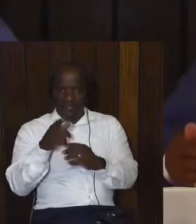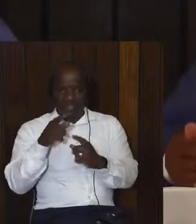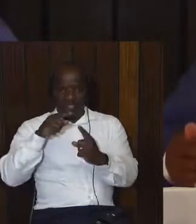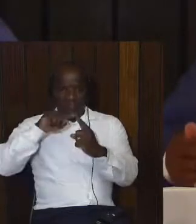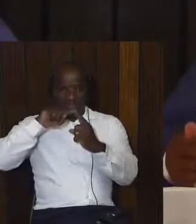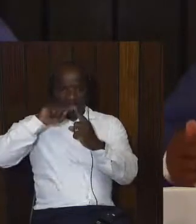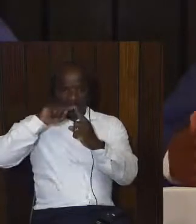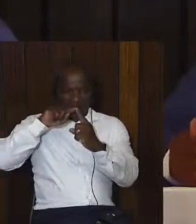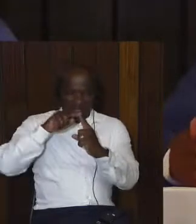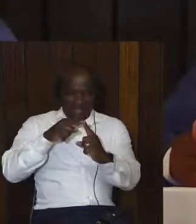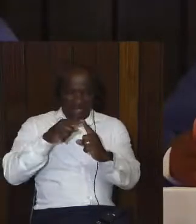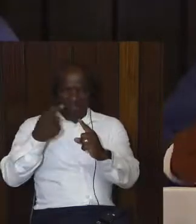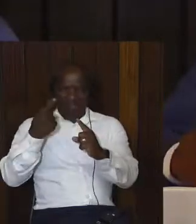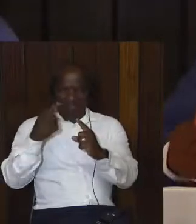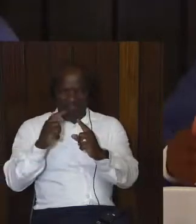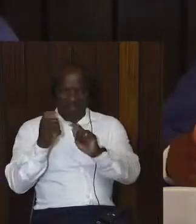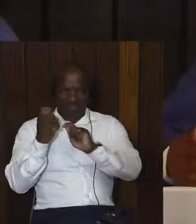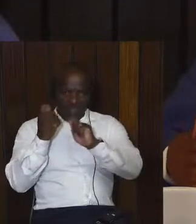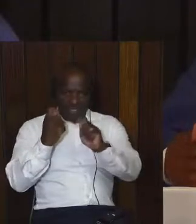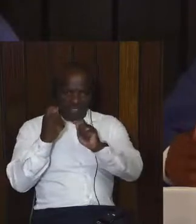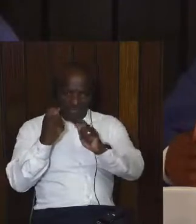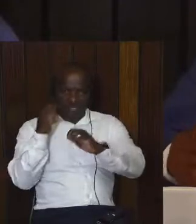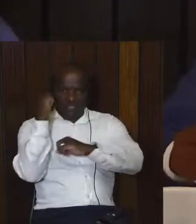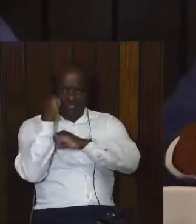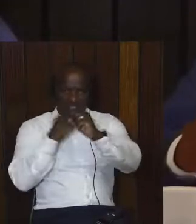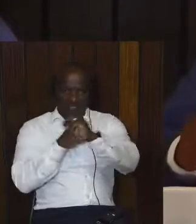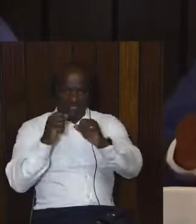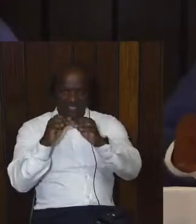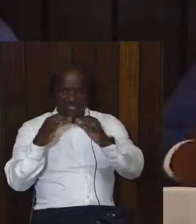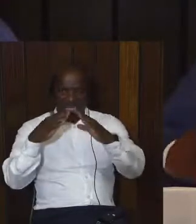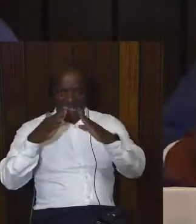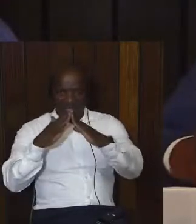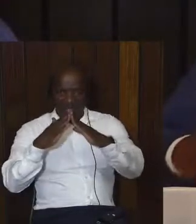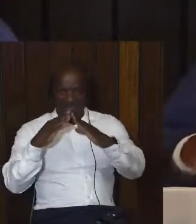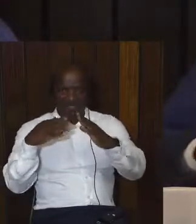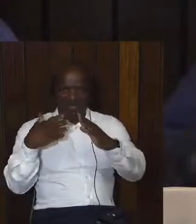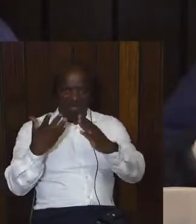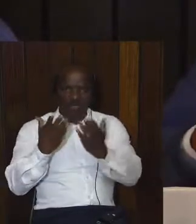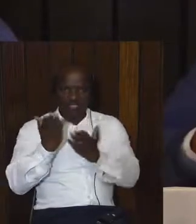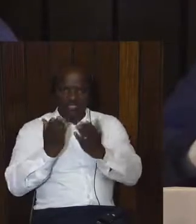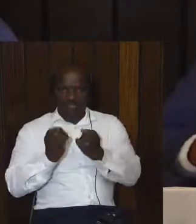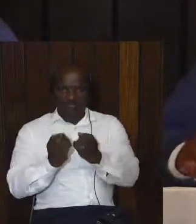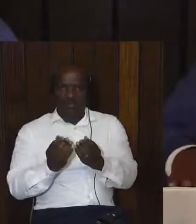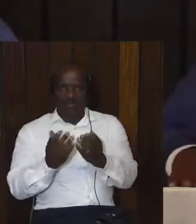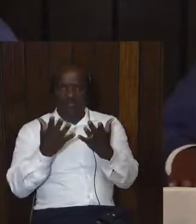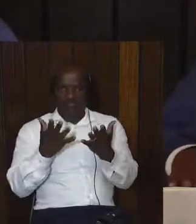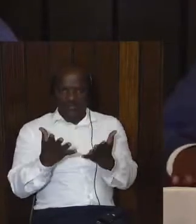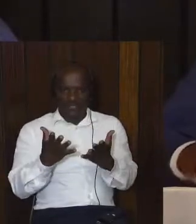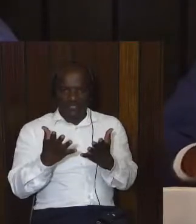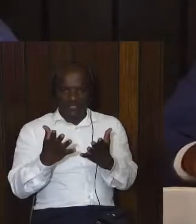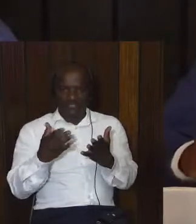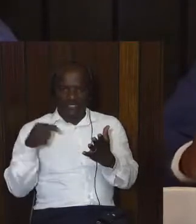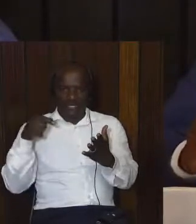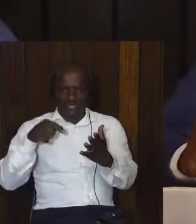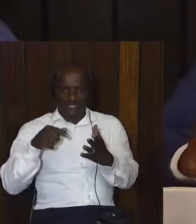the Transport Infrastructure House, or is it service providers that were within